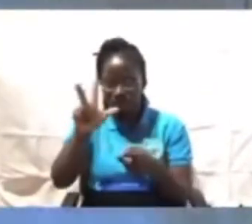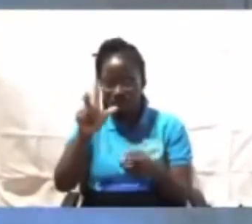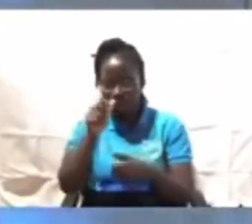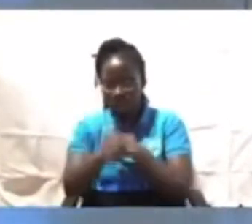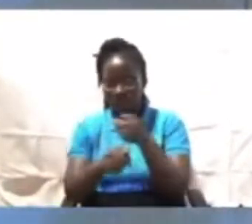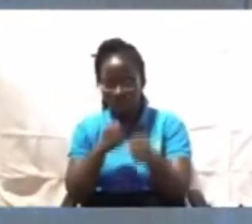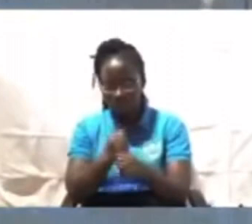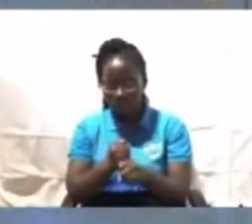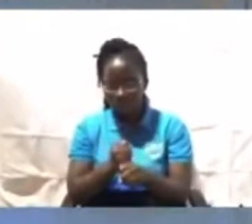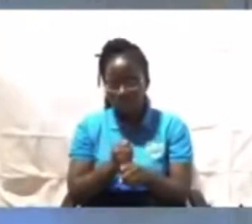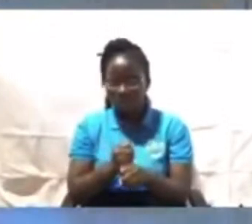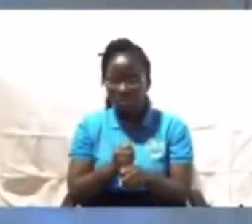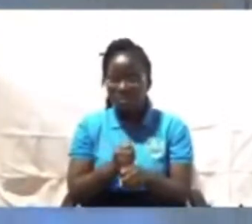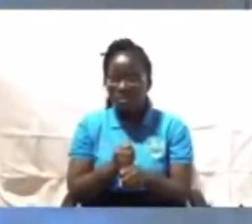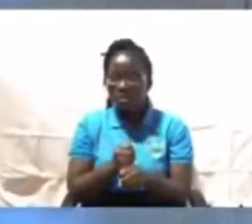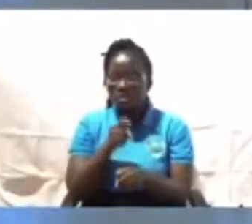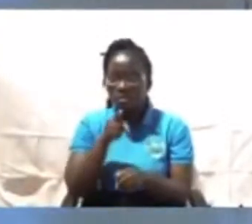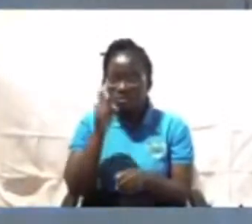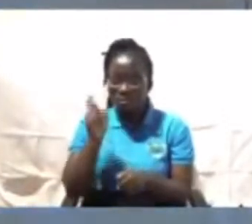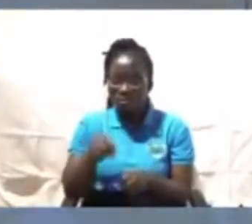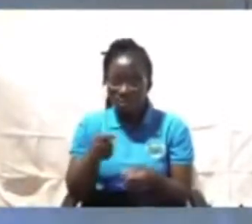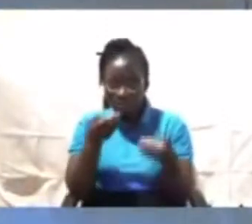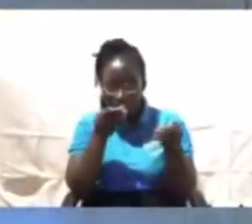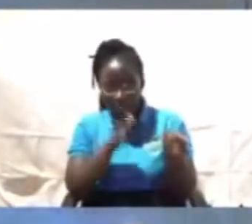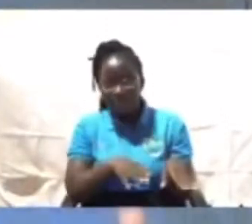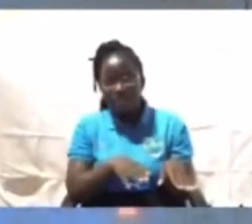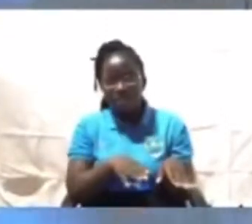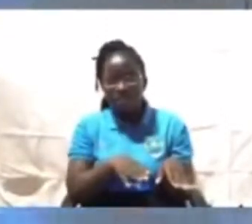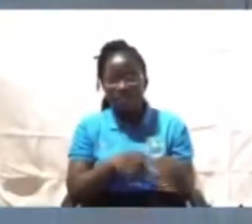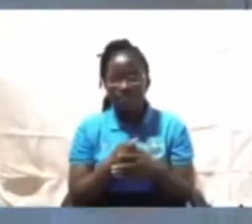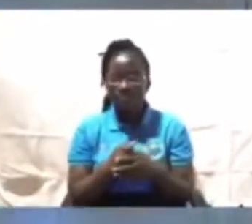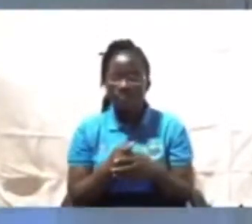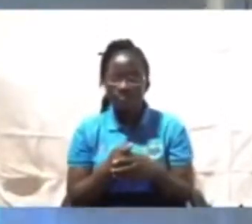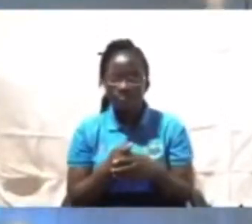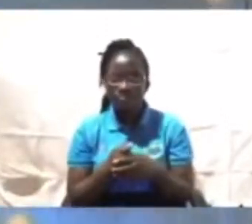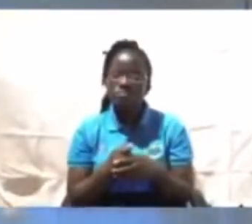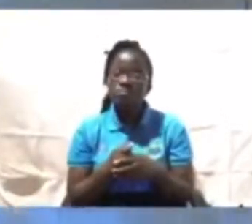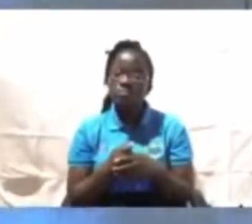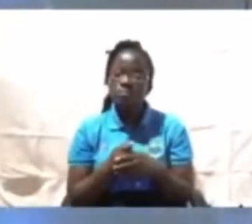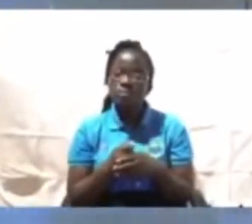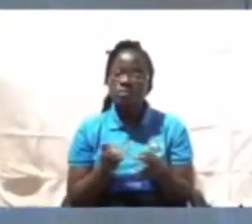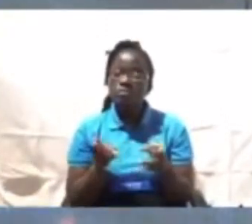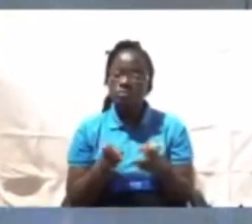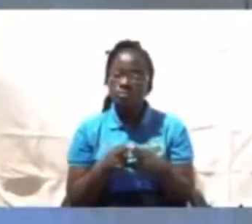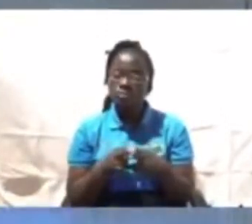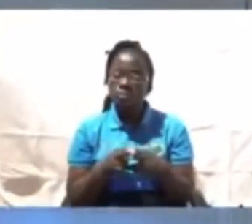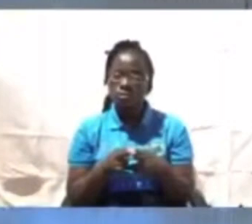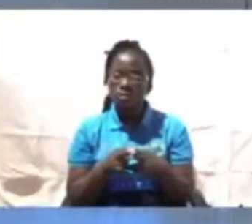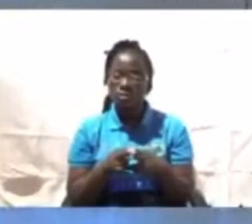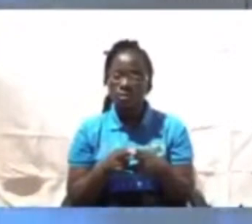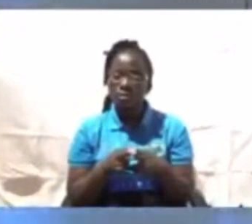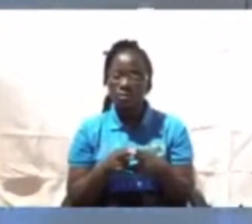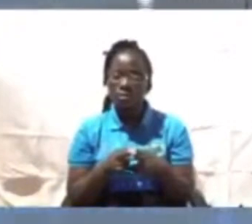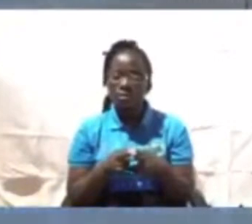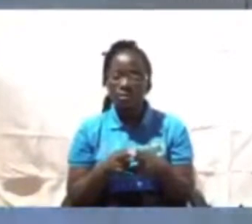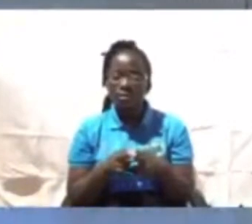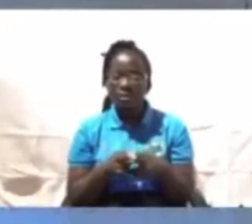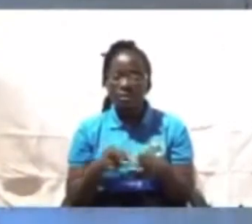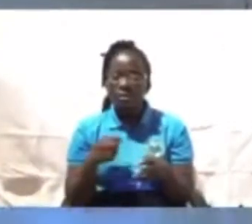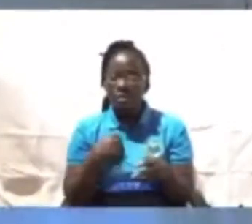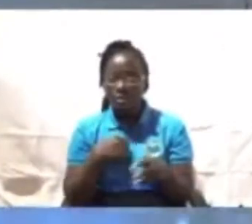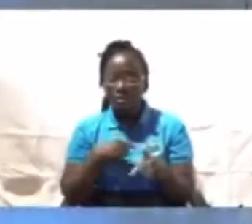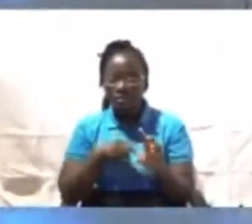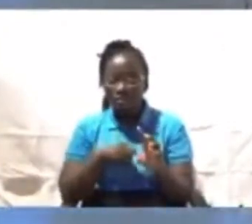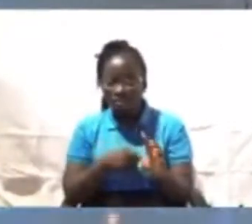praise God. Yes, I know. I took my junjun. Meet them one of me soon. Bibia could catch them and say,